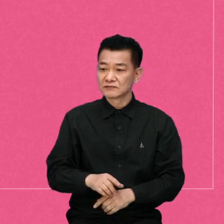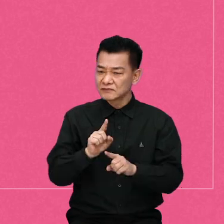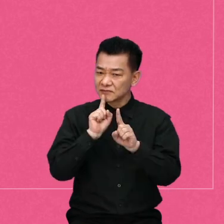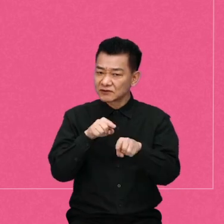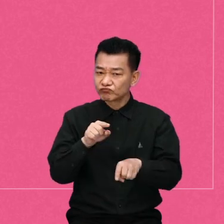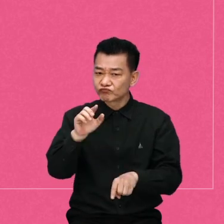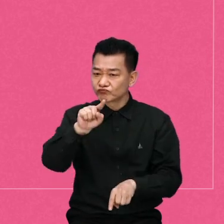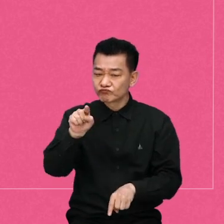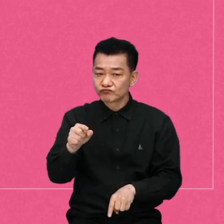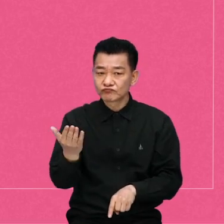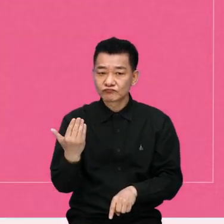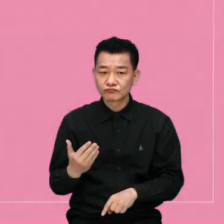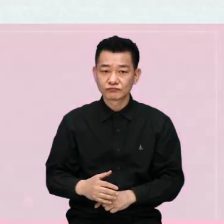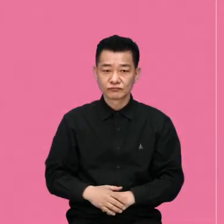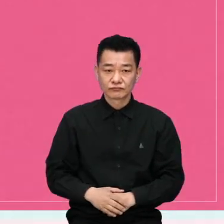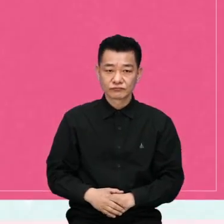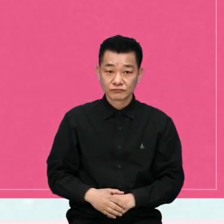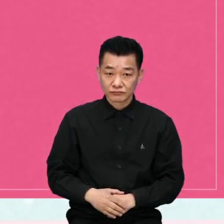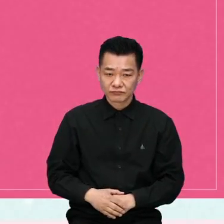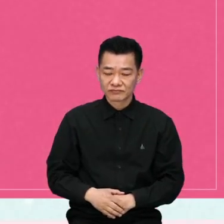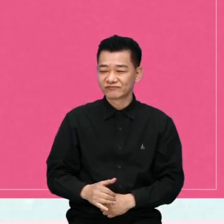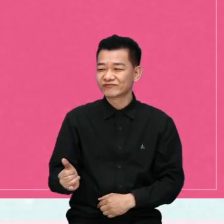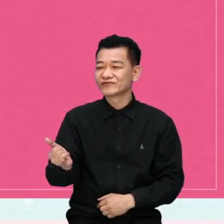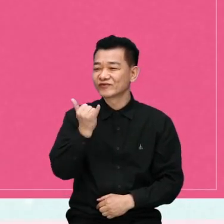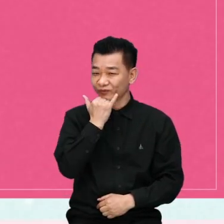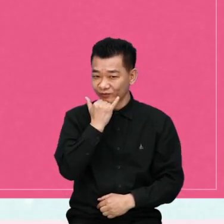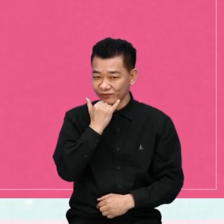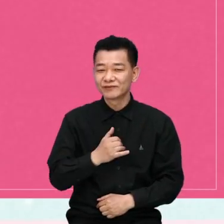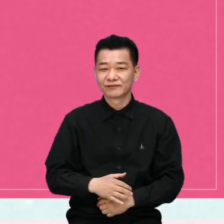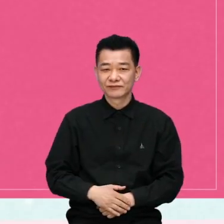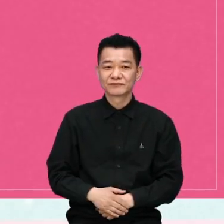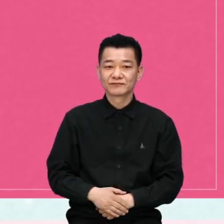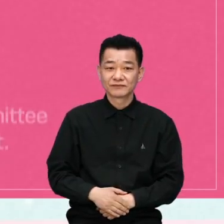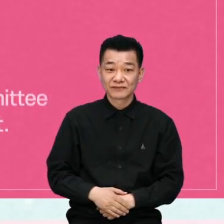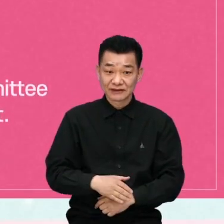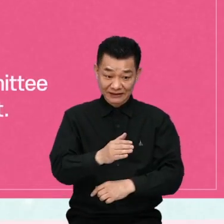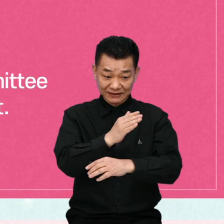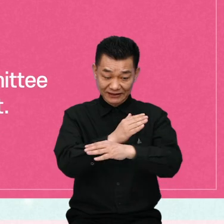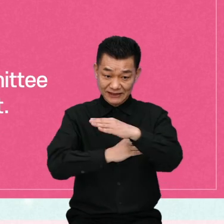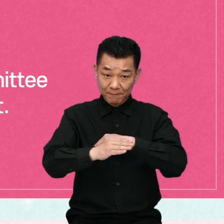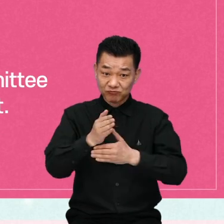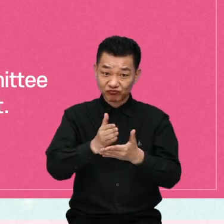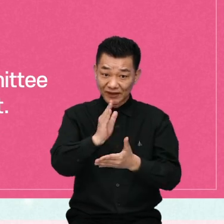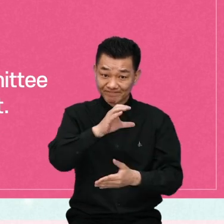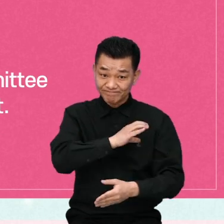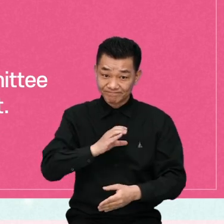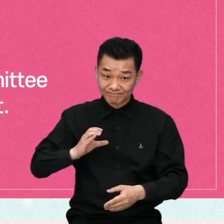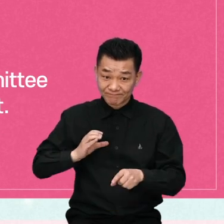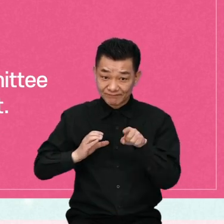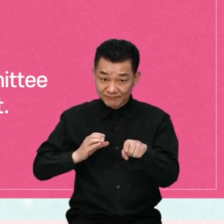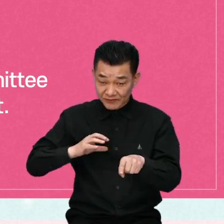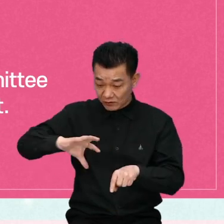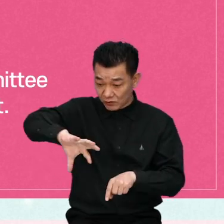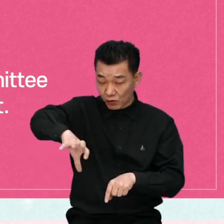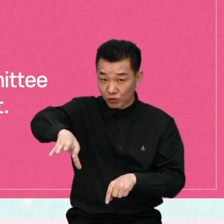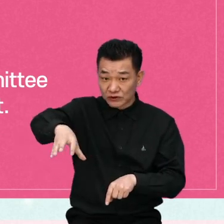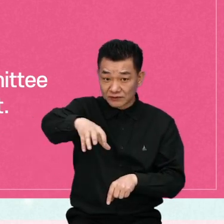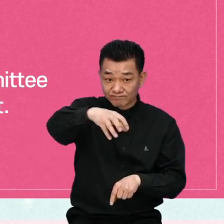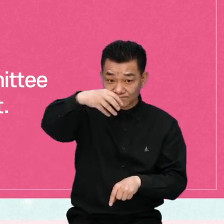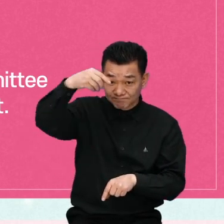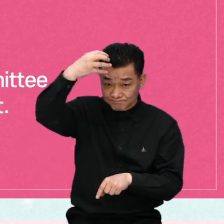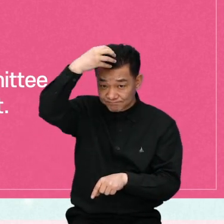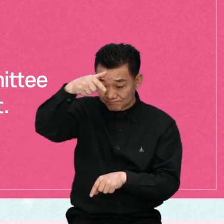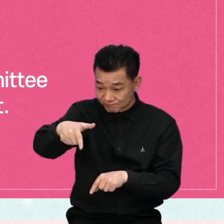What is your answer? The answer is no. Candidates are submitted by states parties, and the members